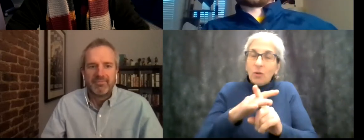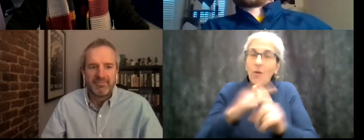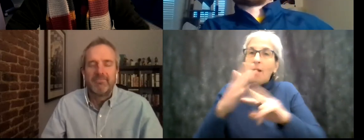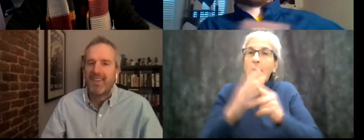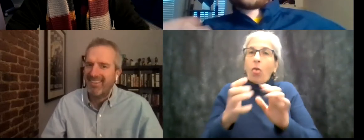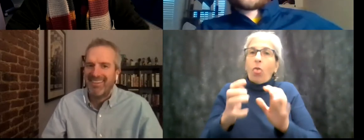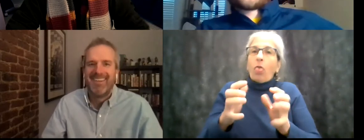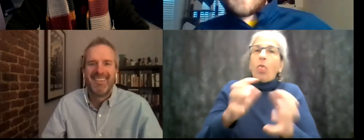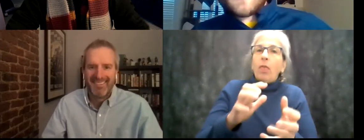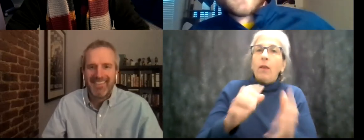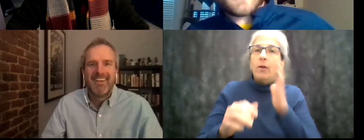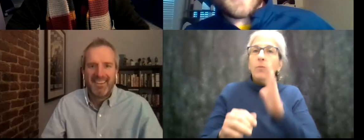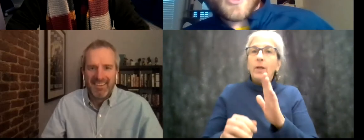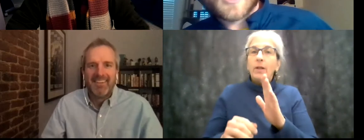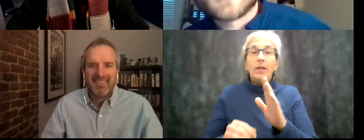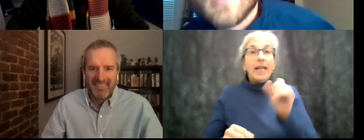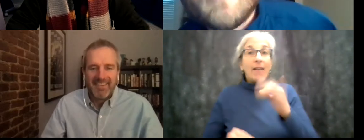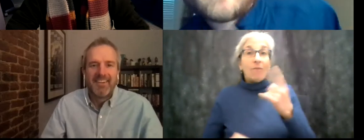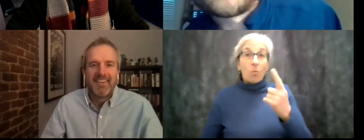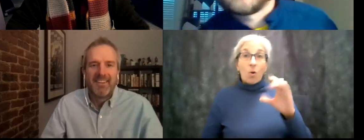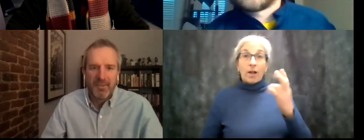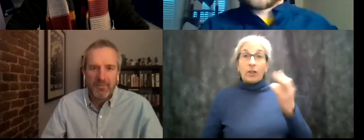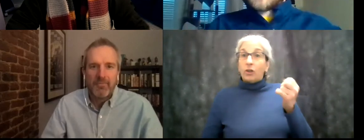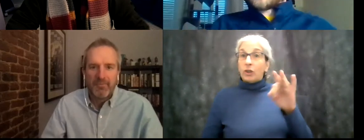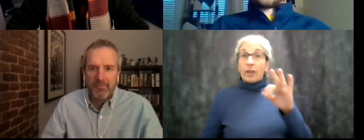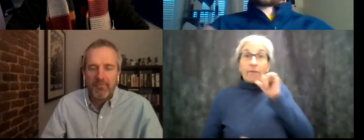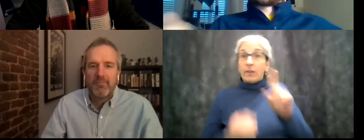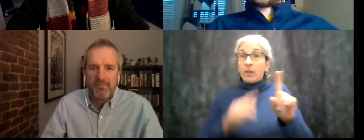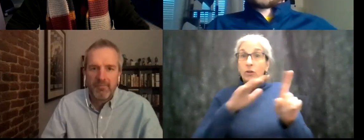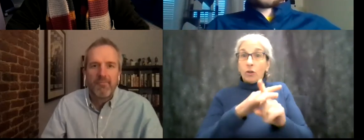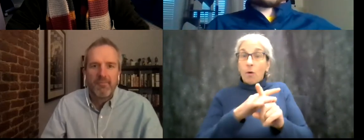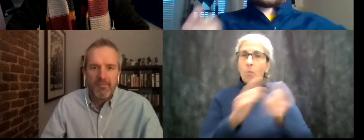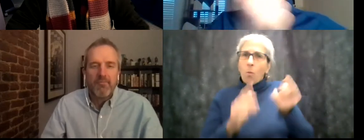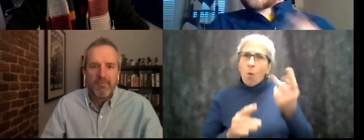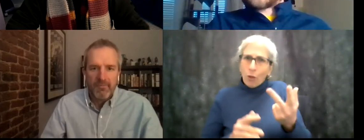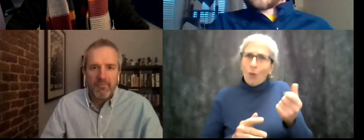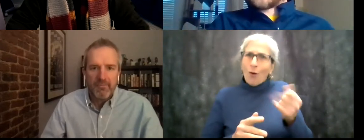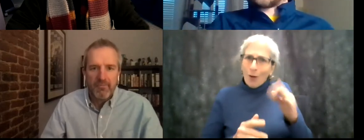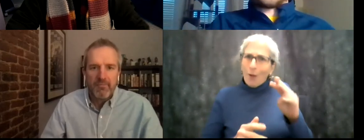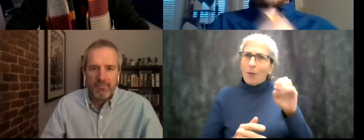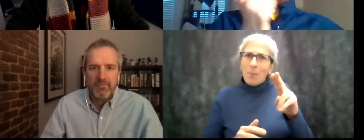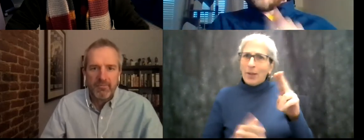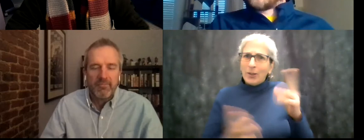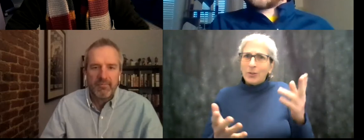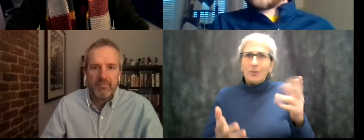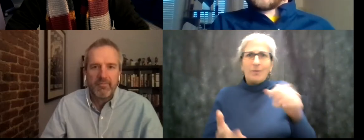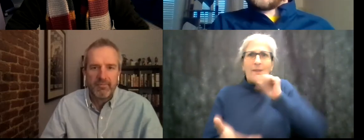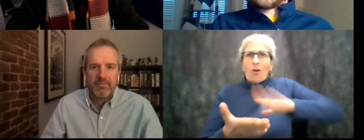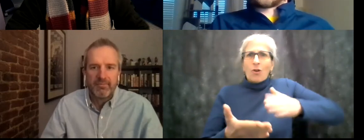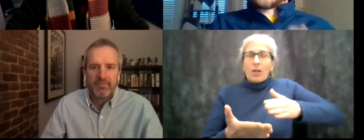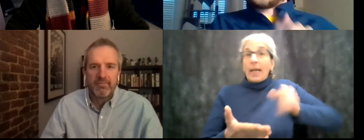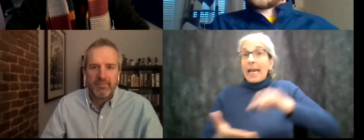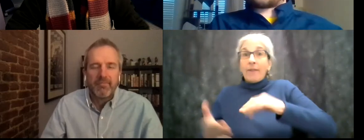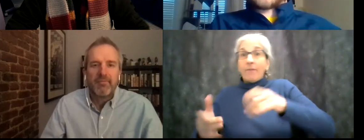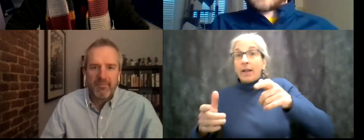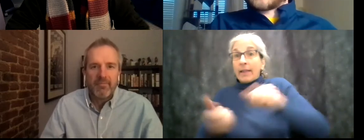up, one third of the menu isn't getting cooked by the person that's supposed to cook it. If the dishwasher doesn't show up, no one's there to clean the dishes,